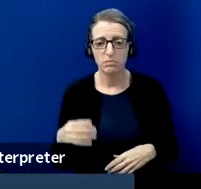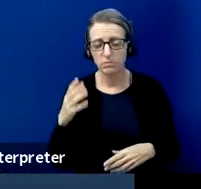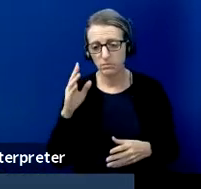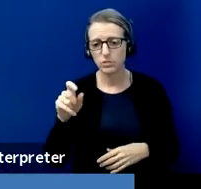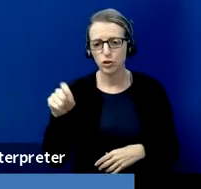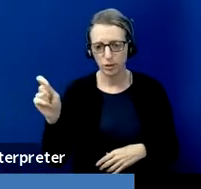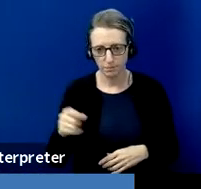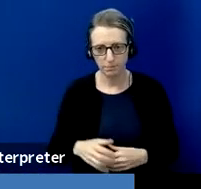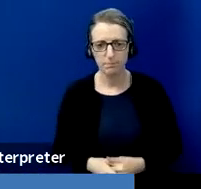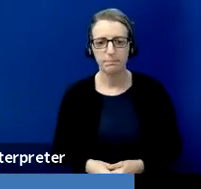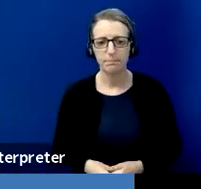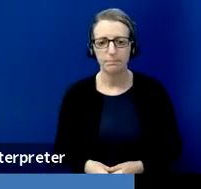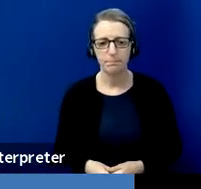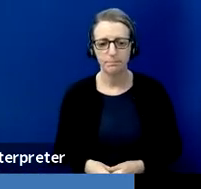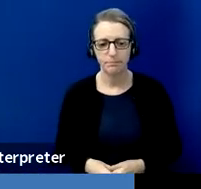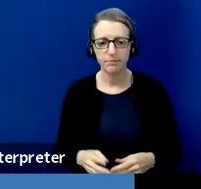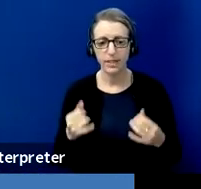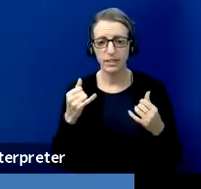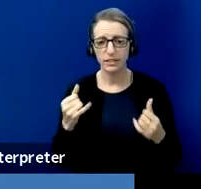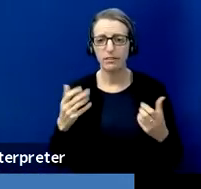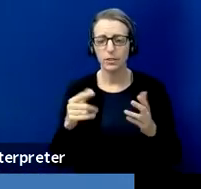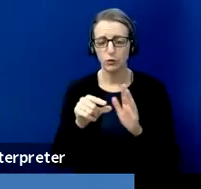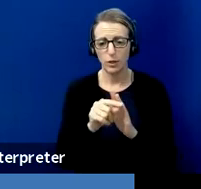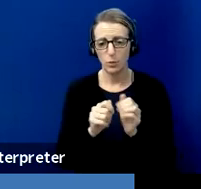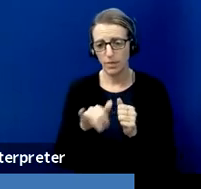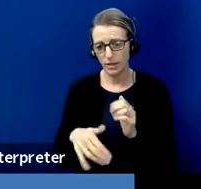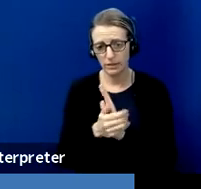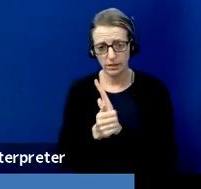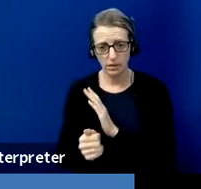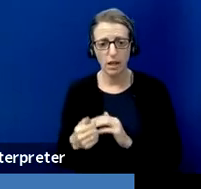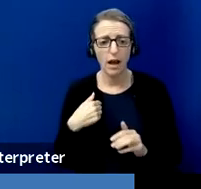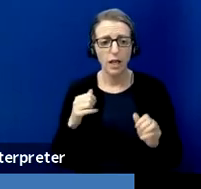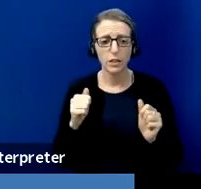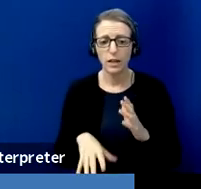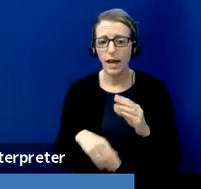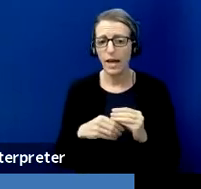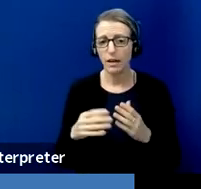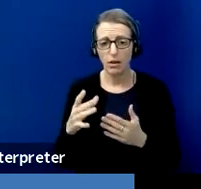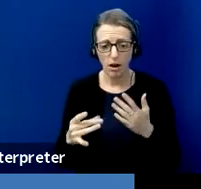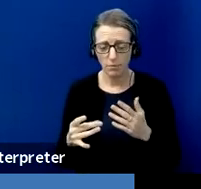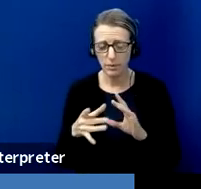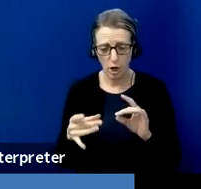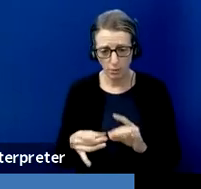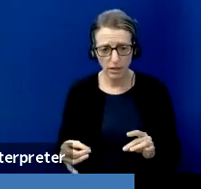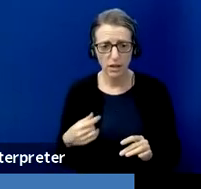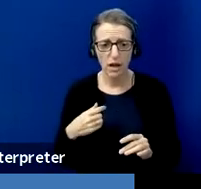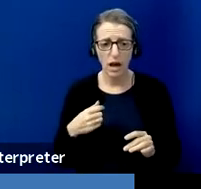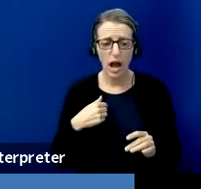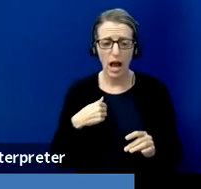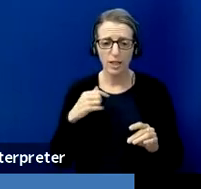check. So they've now been graded with that skill. I could add a comment, I could heart it as the